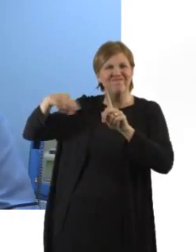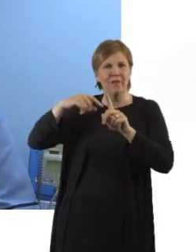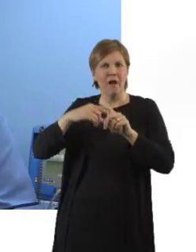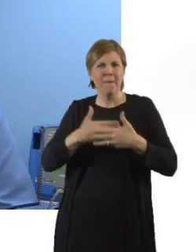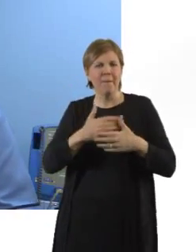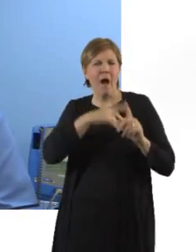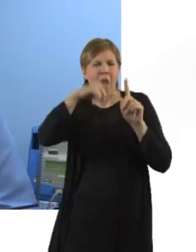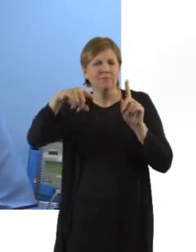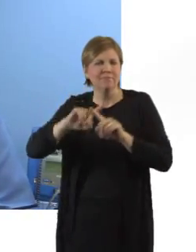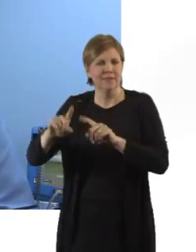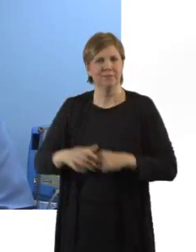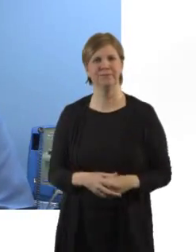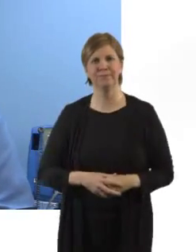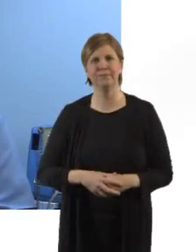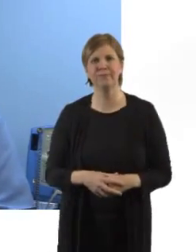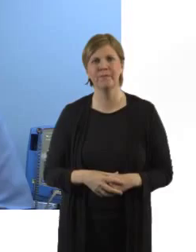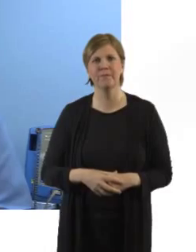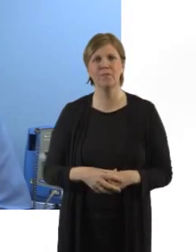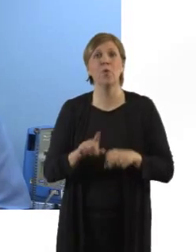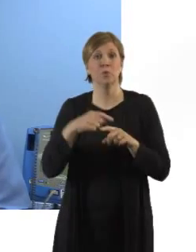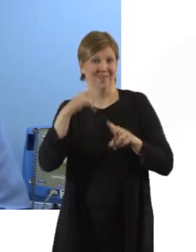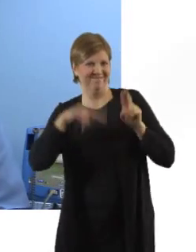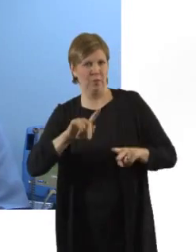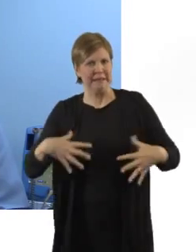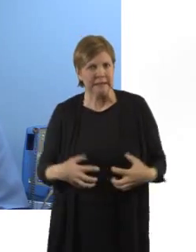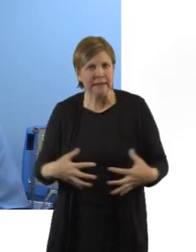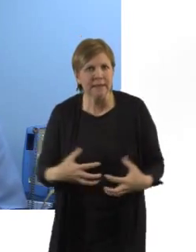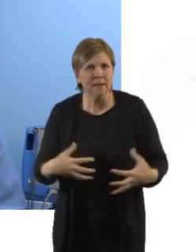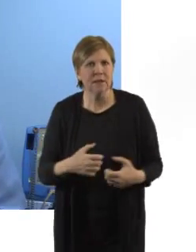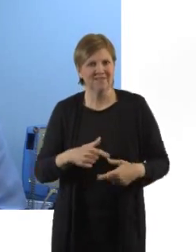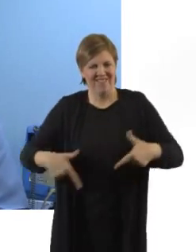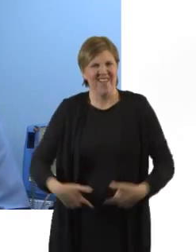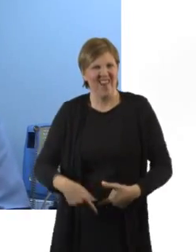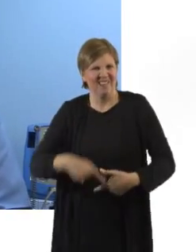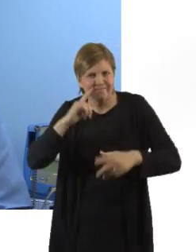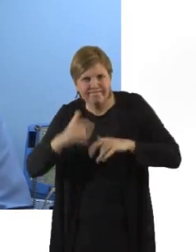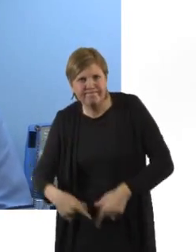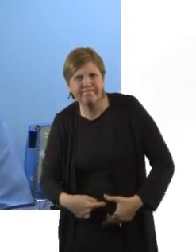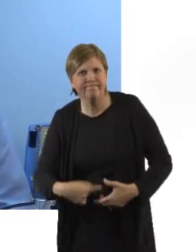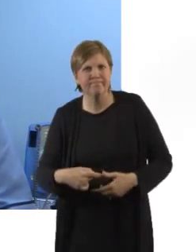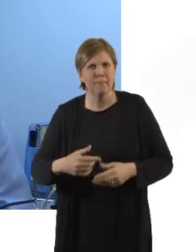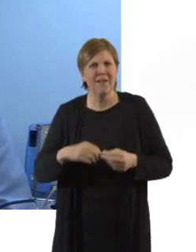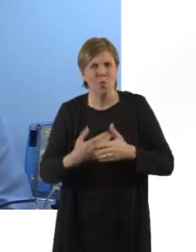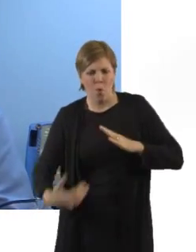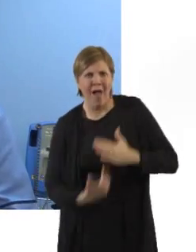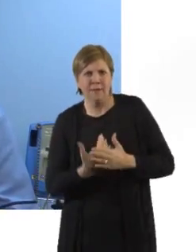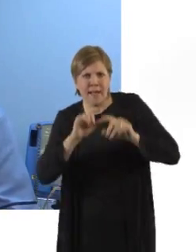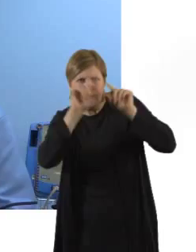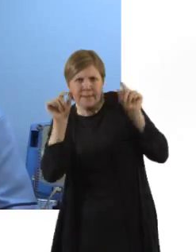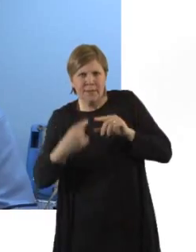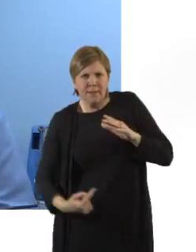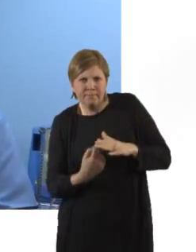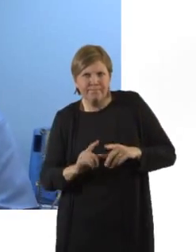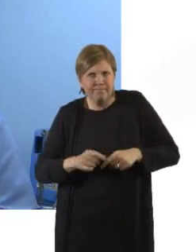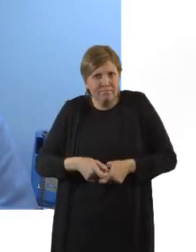mum's well-being. We'll check her blood pressure, pulse, temperature, and we'll also palpate her abdomen to see which position the baby's lying in. We